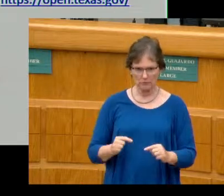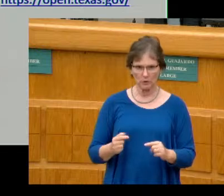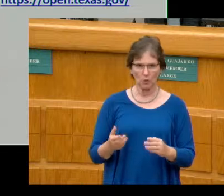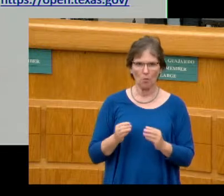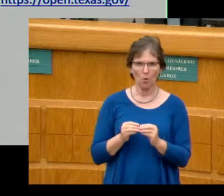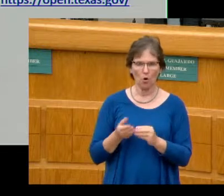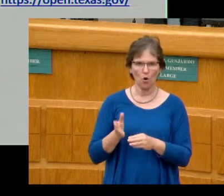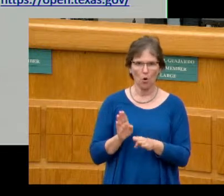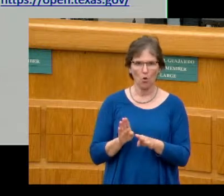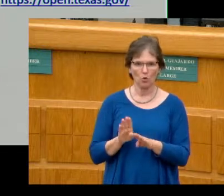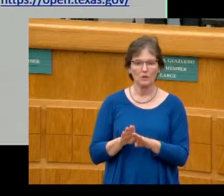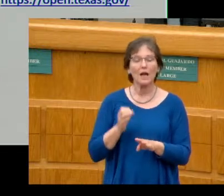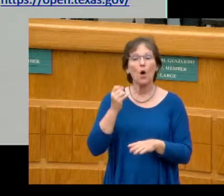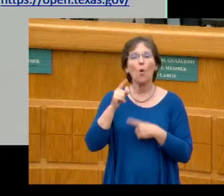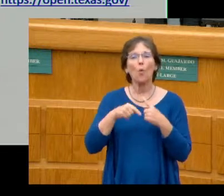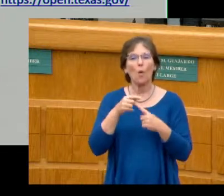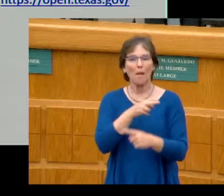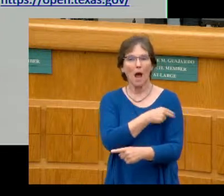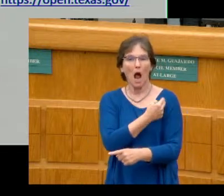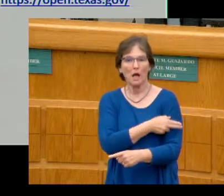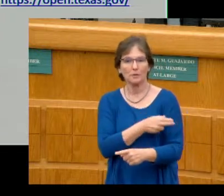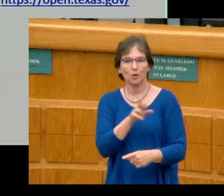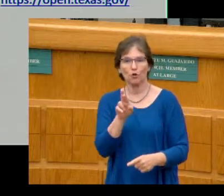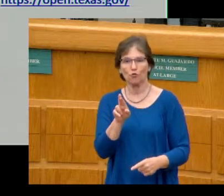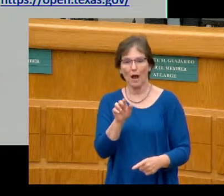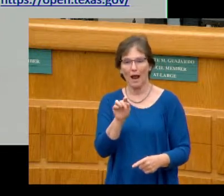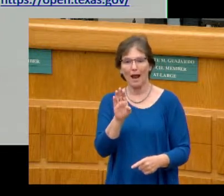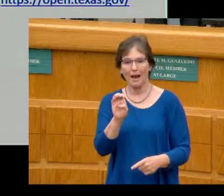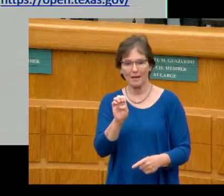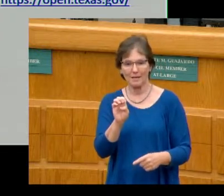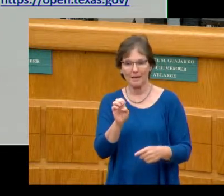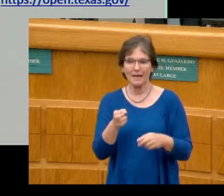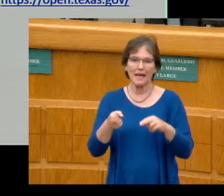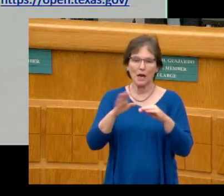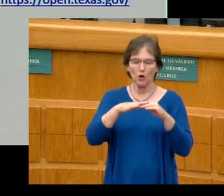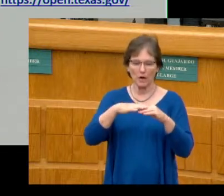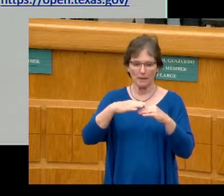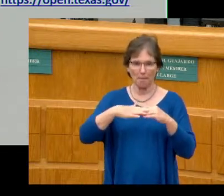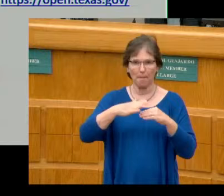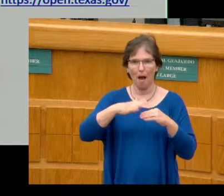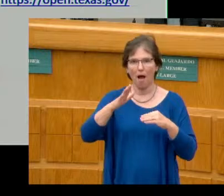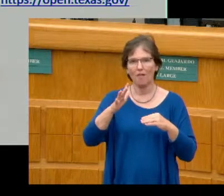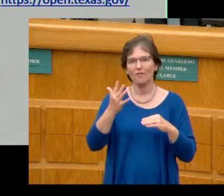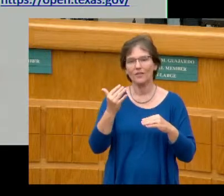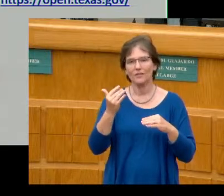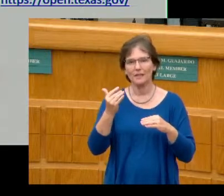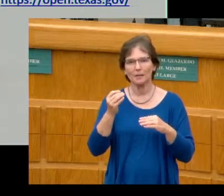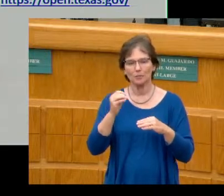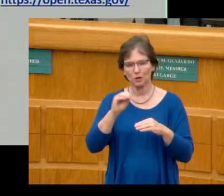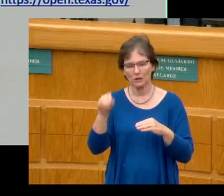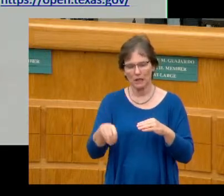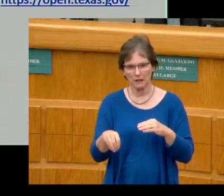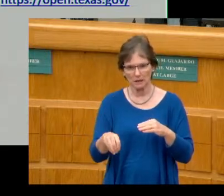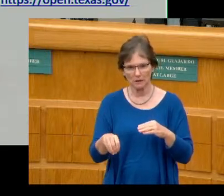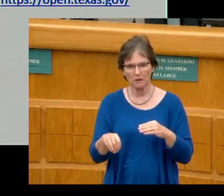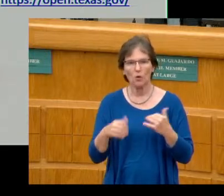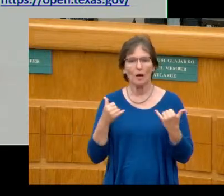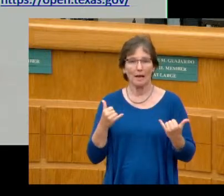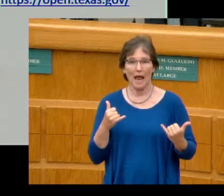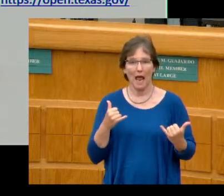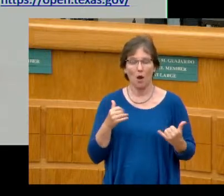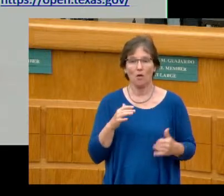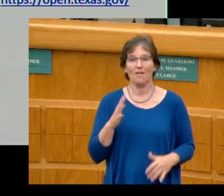progresses as we move forward. Moving on to hospitalizations, one of the things that triggers rolling back of Open Texas